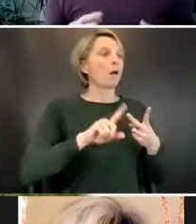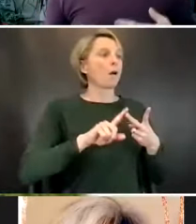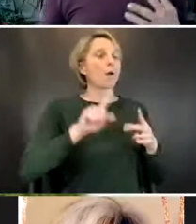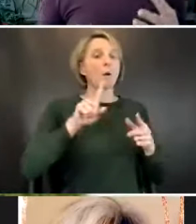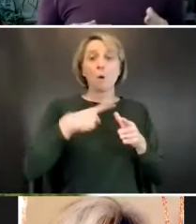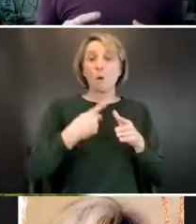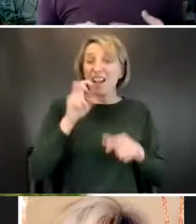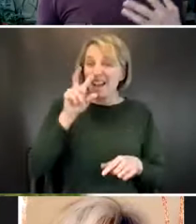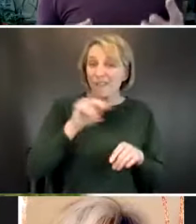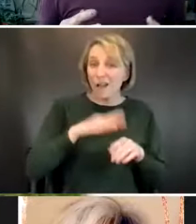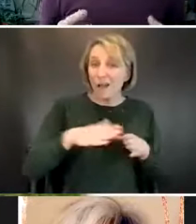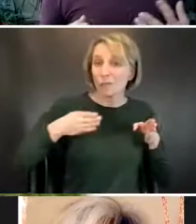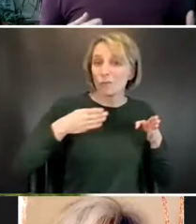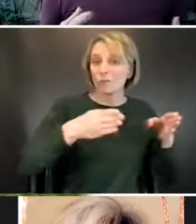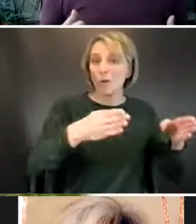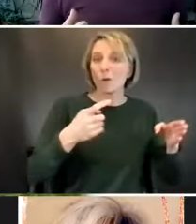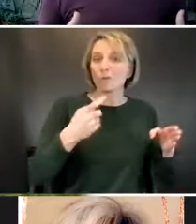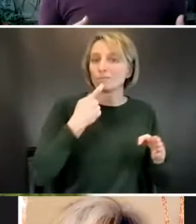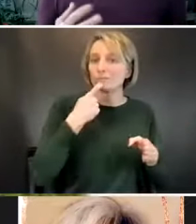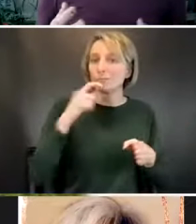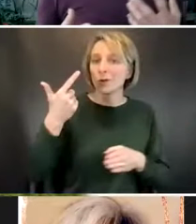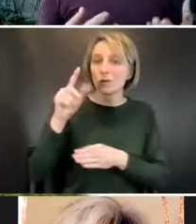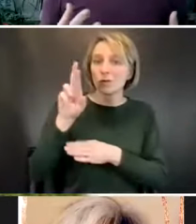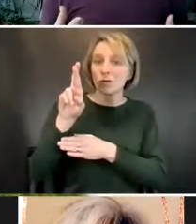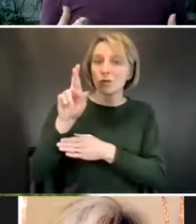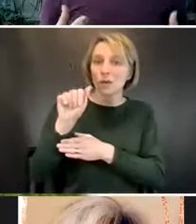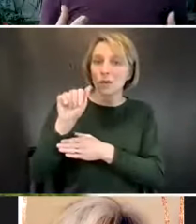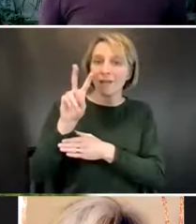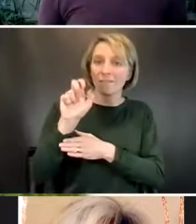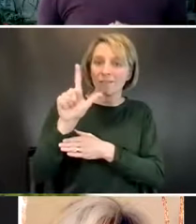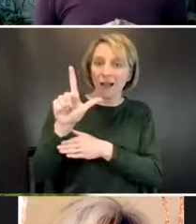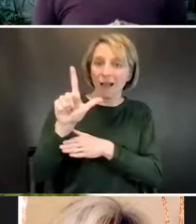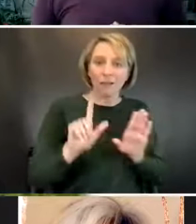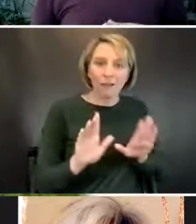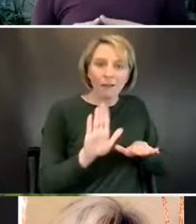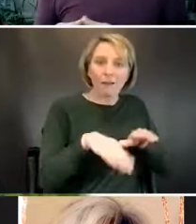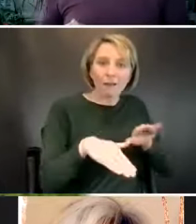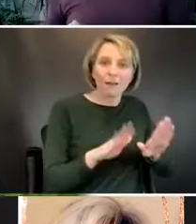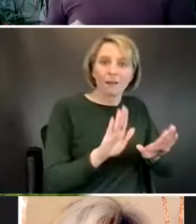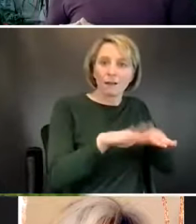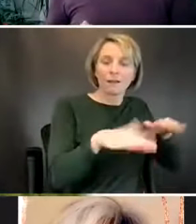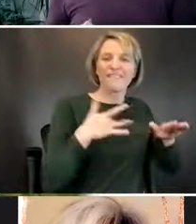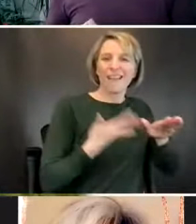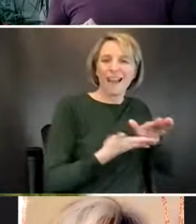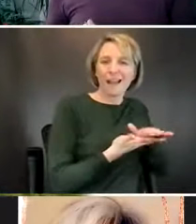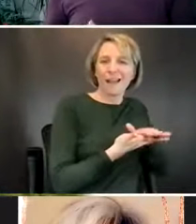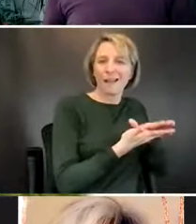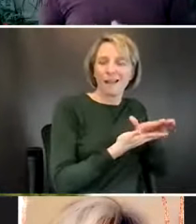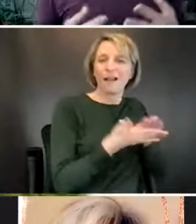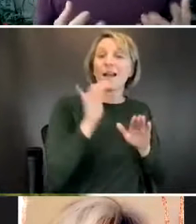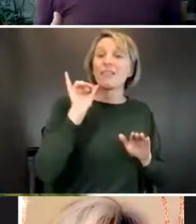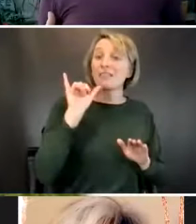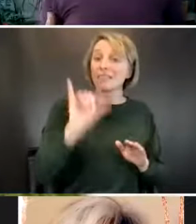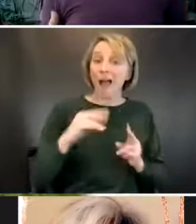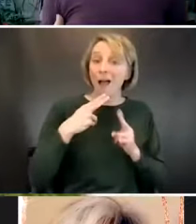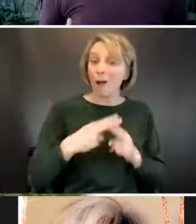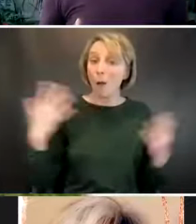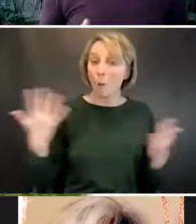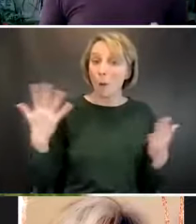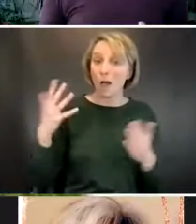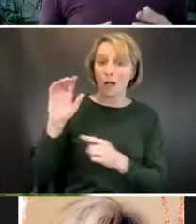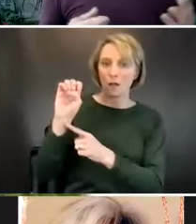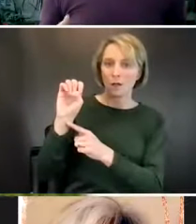the energy of the earth, the gravity, so those types of feelings. That's particularly called earthing, but grounding